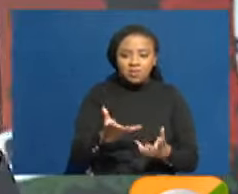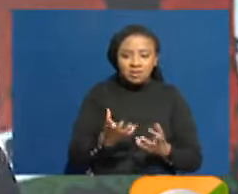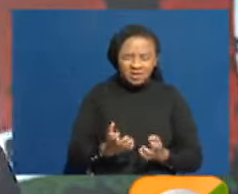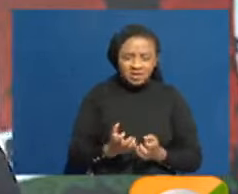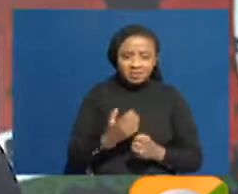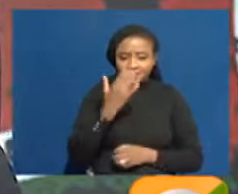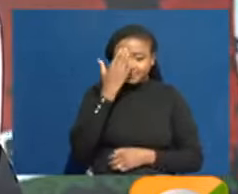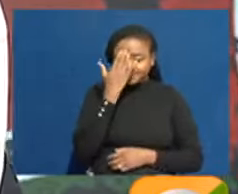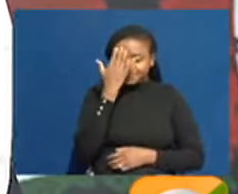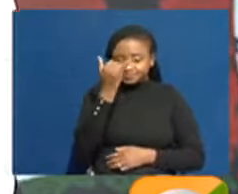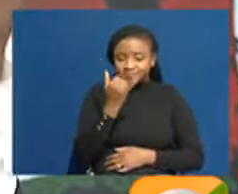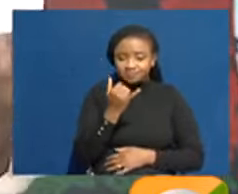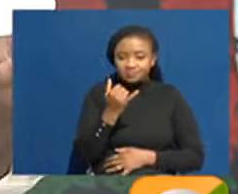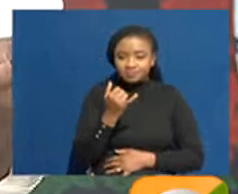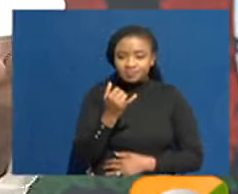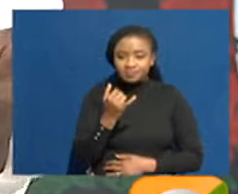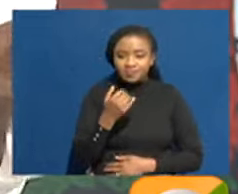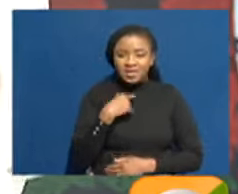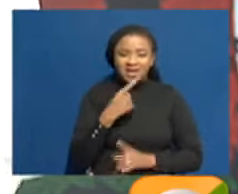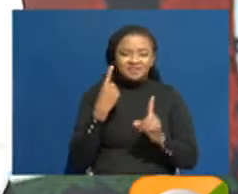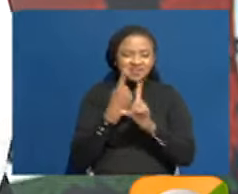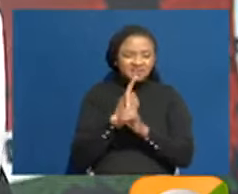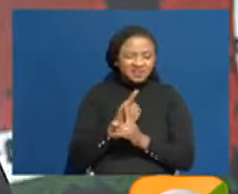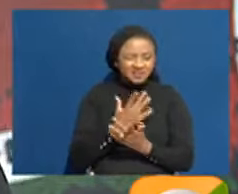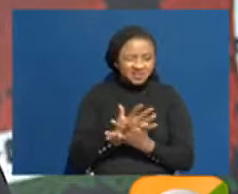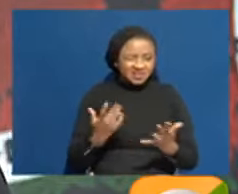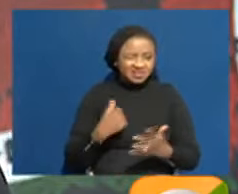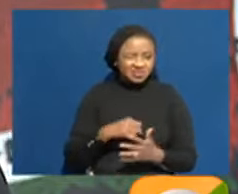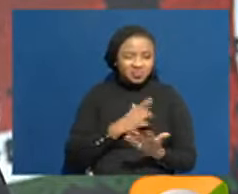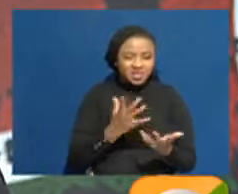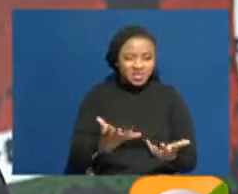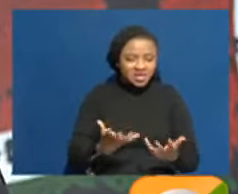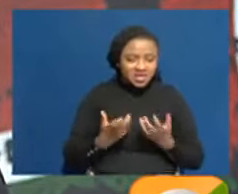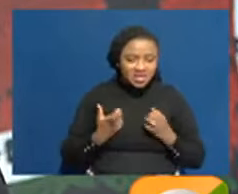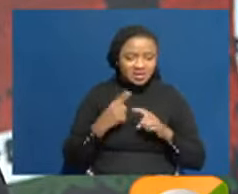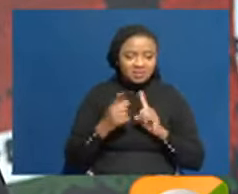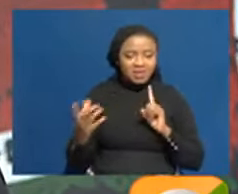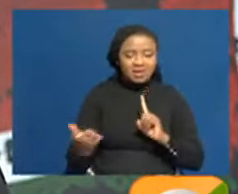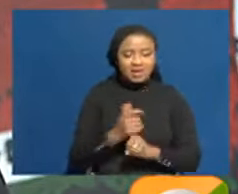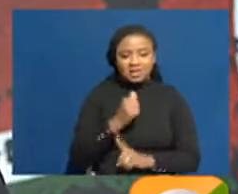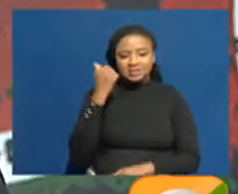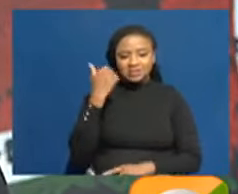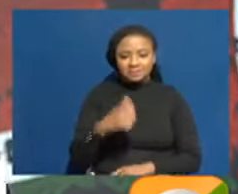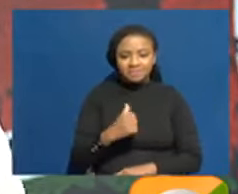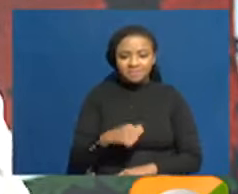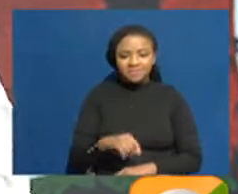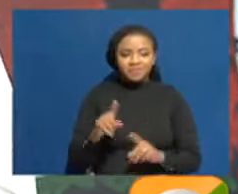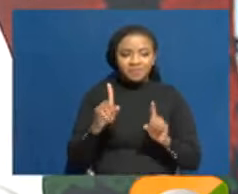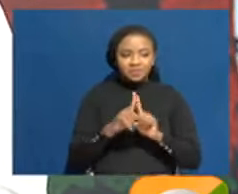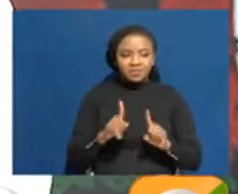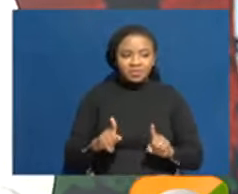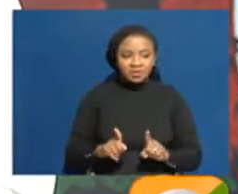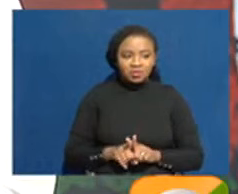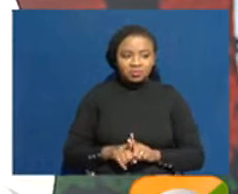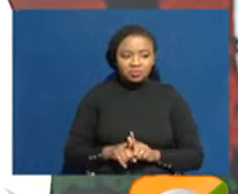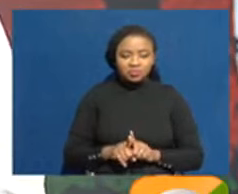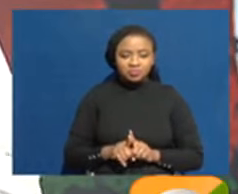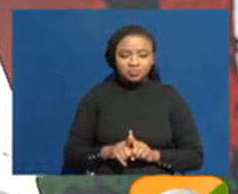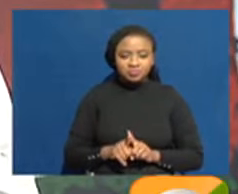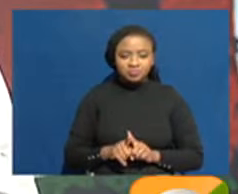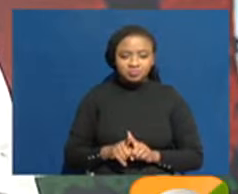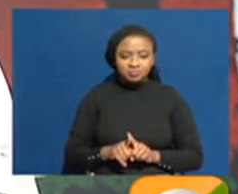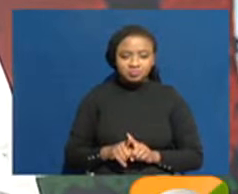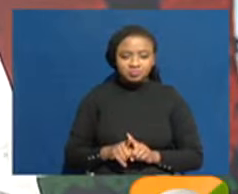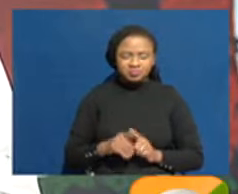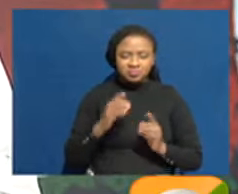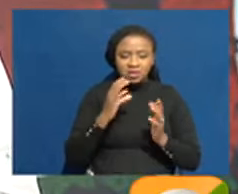things we needed which we haven't got. There are certain things that have not worked very well which we need to. For example,